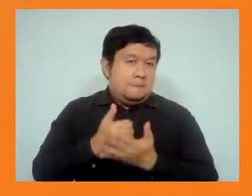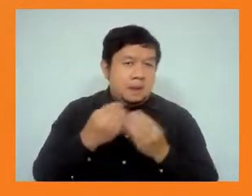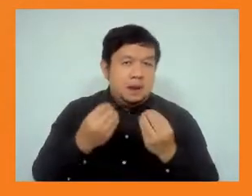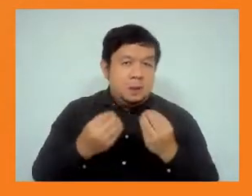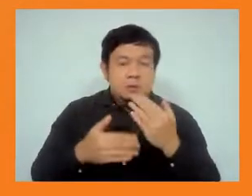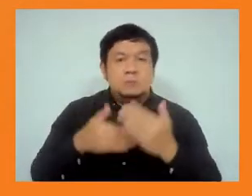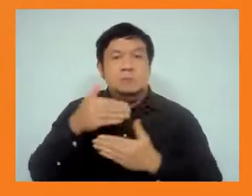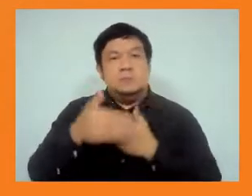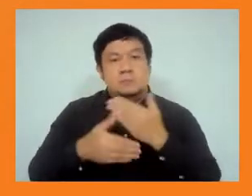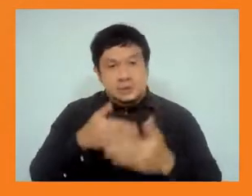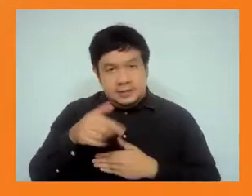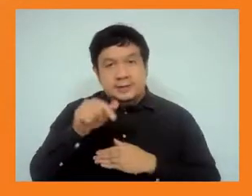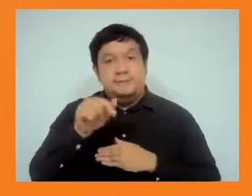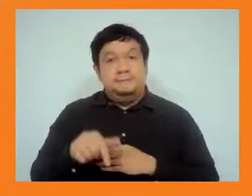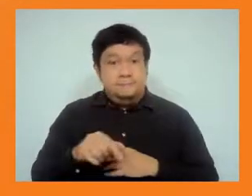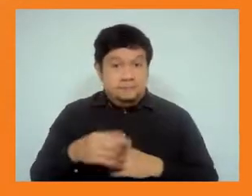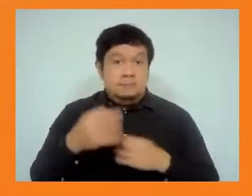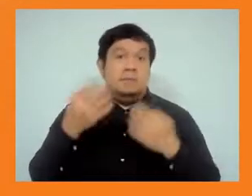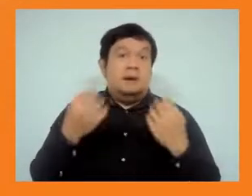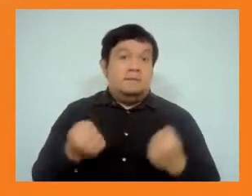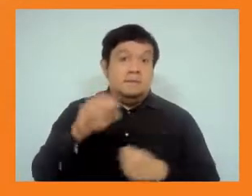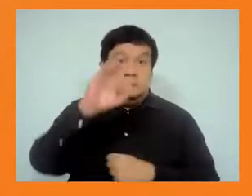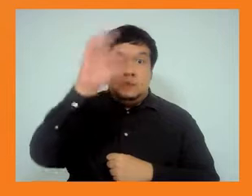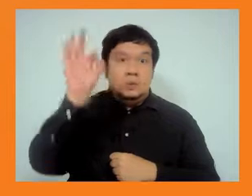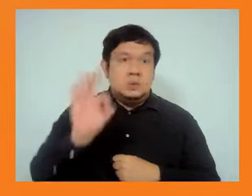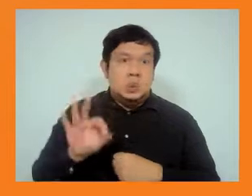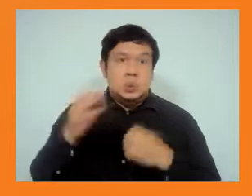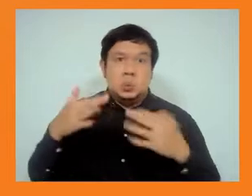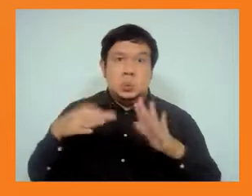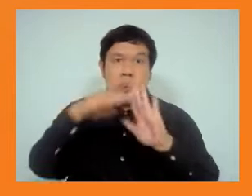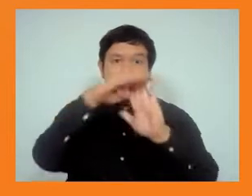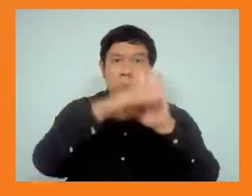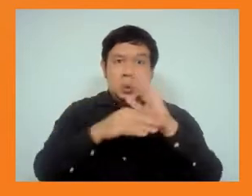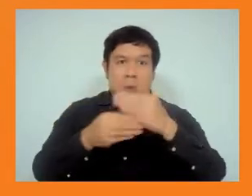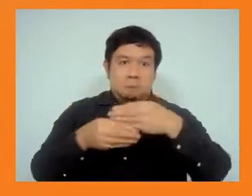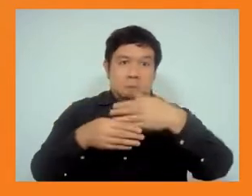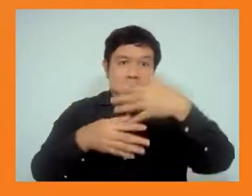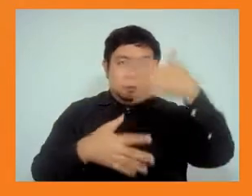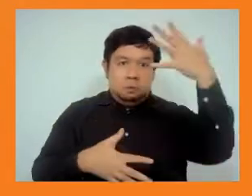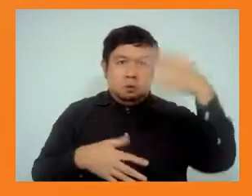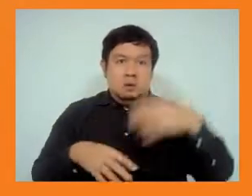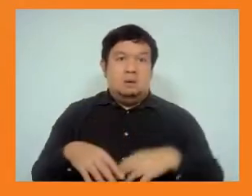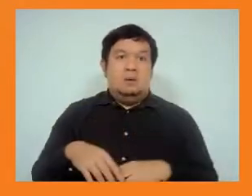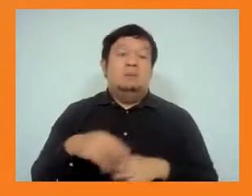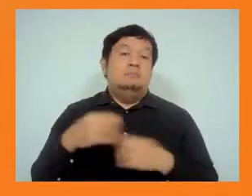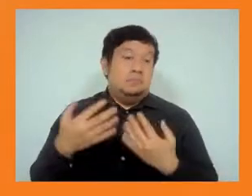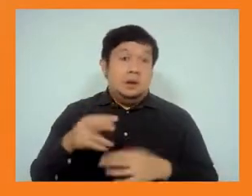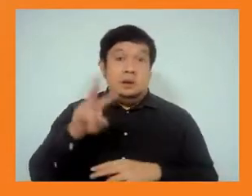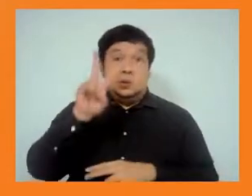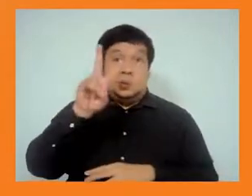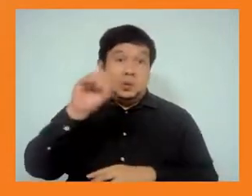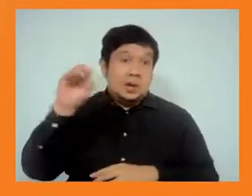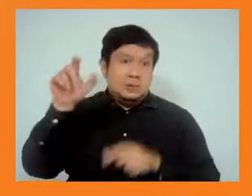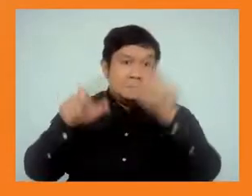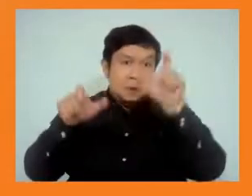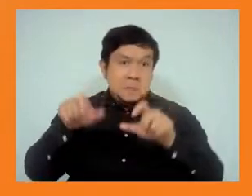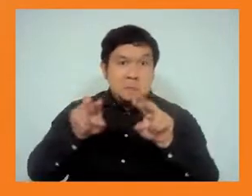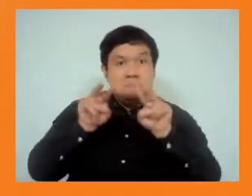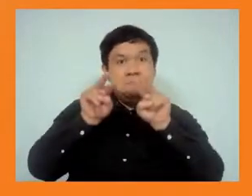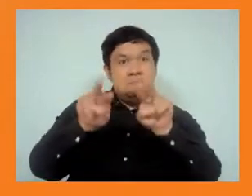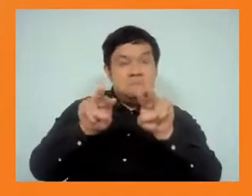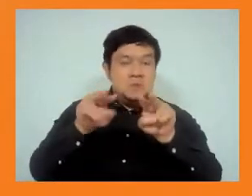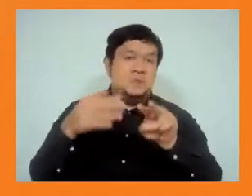the ground in our countries, how will the ADB actually ensure that these standards are really worth the paper that they are on?